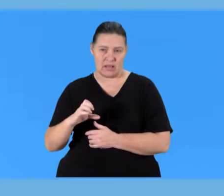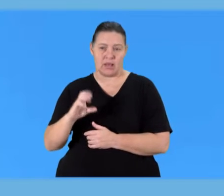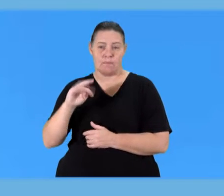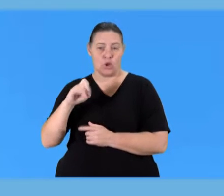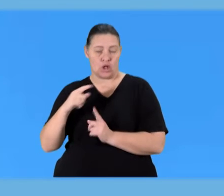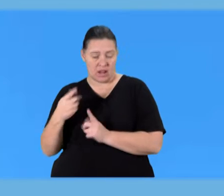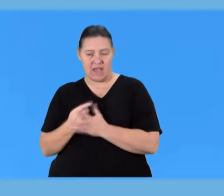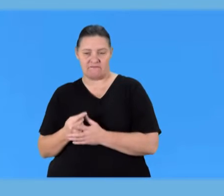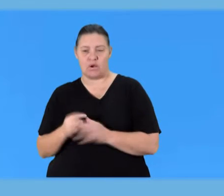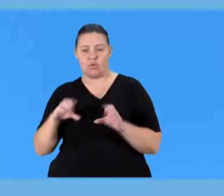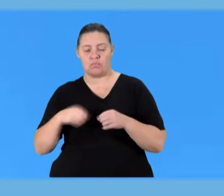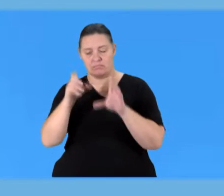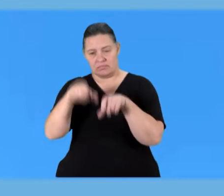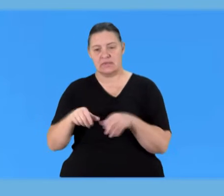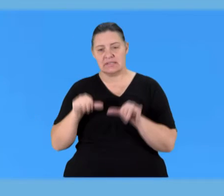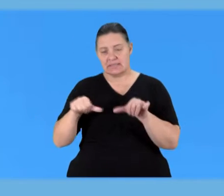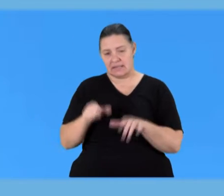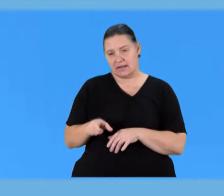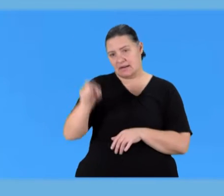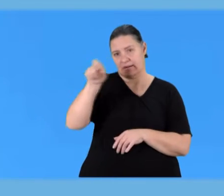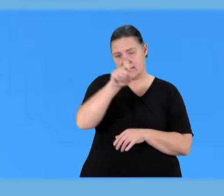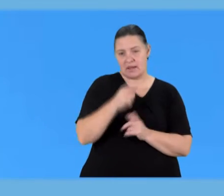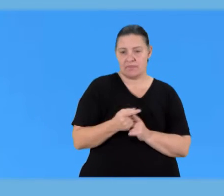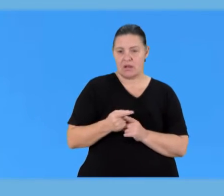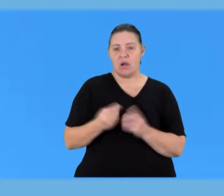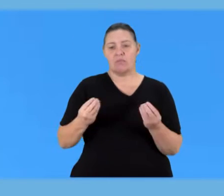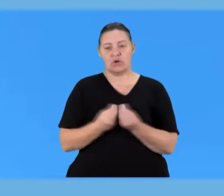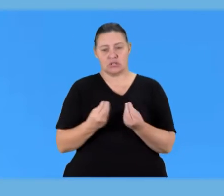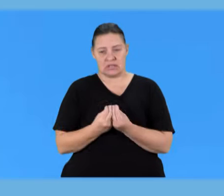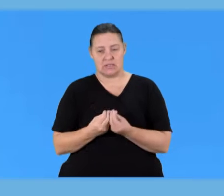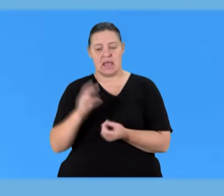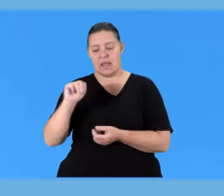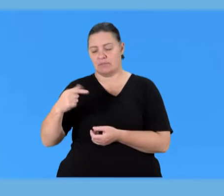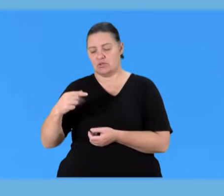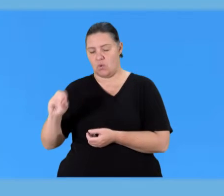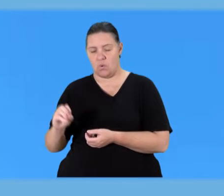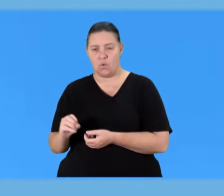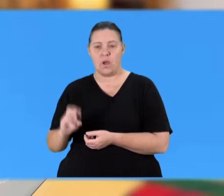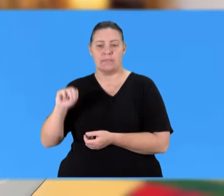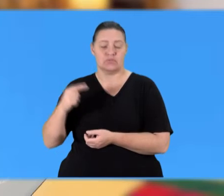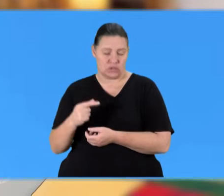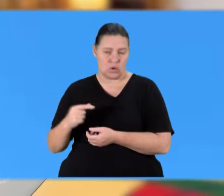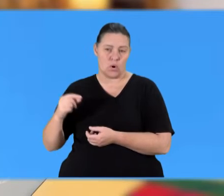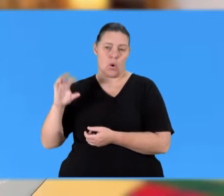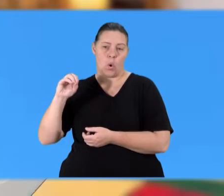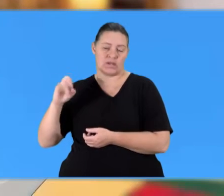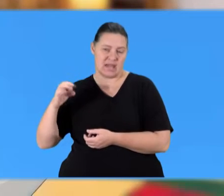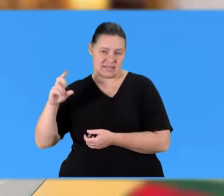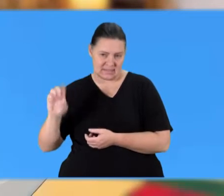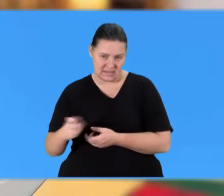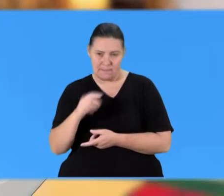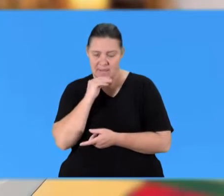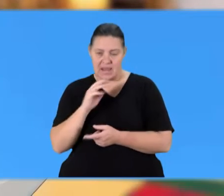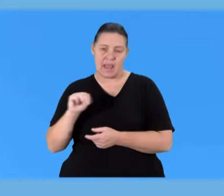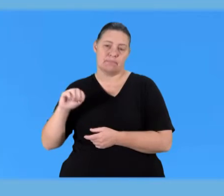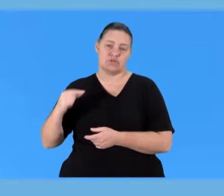group 16 of the periodic table. Our product being the MgO, which is our magnesium oxide. That is going